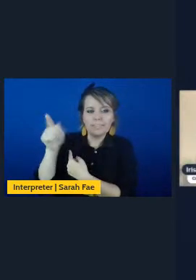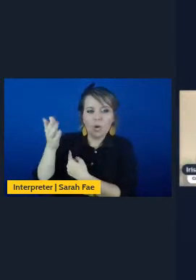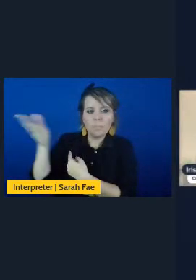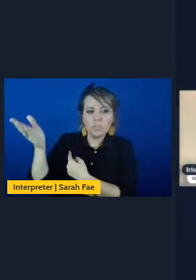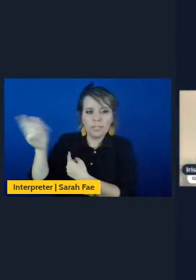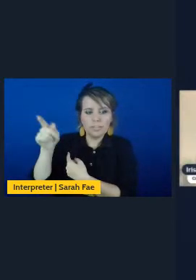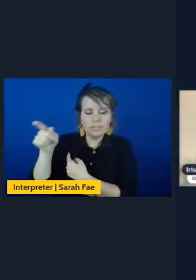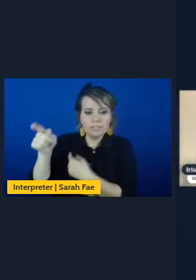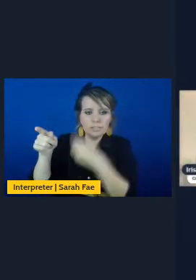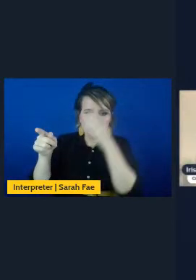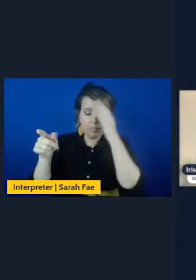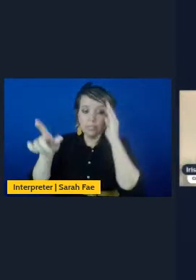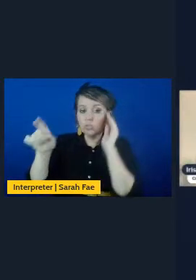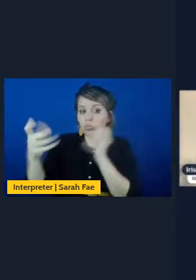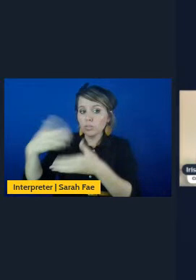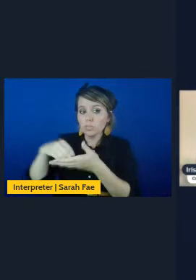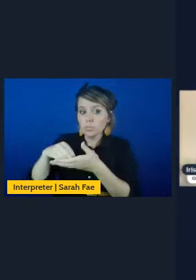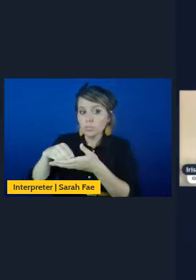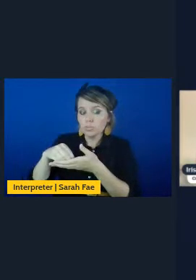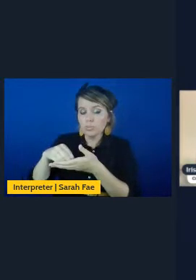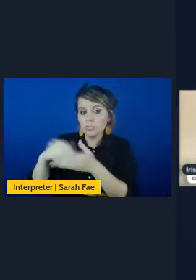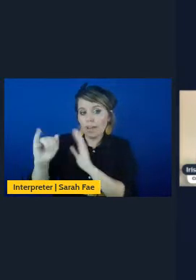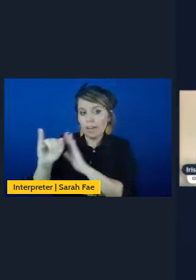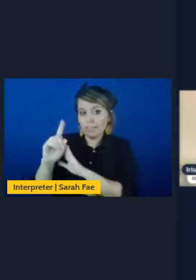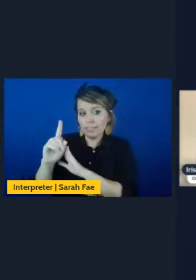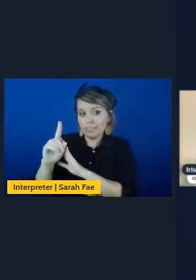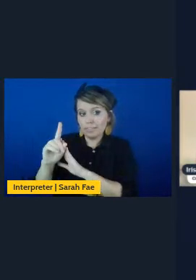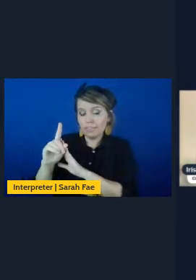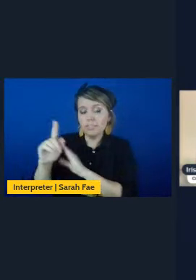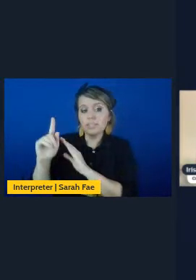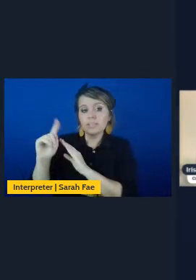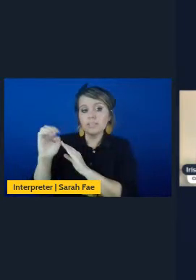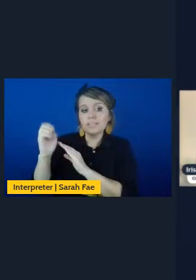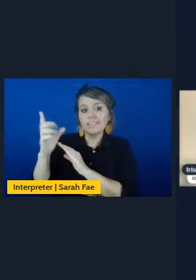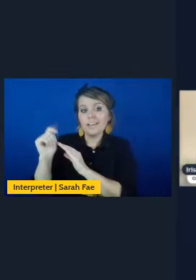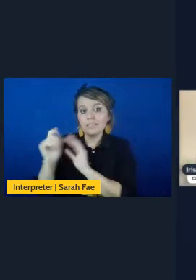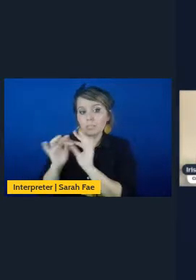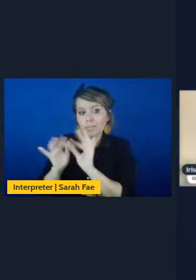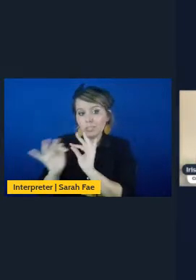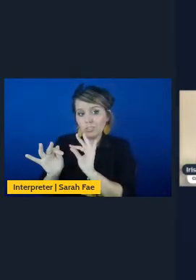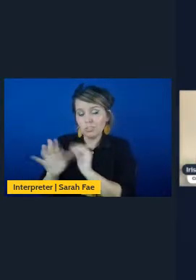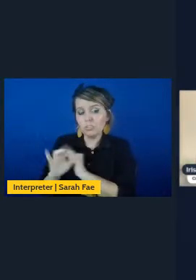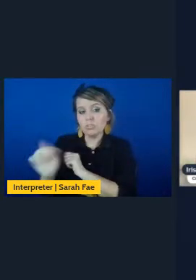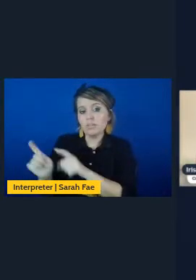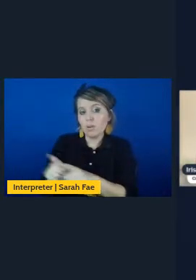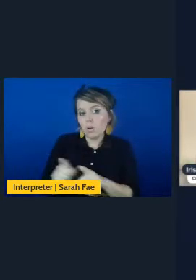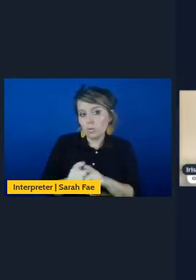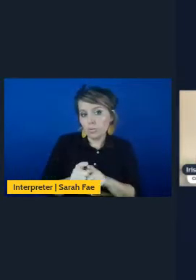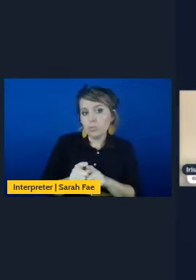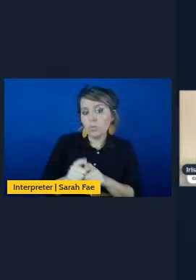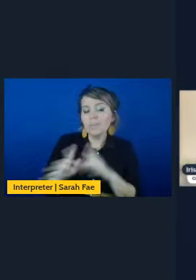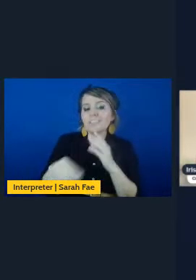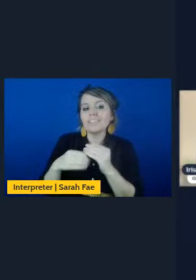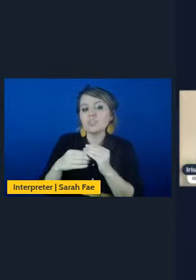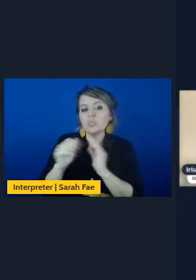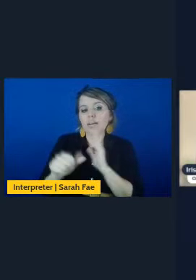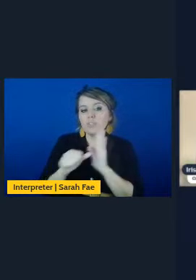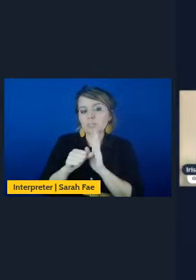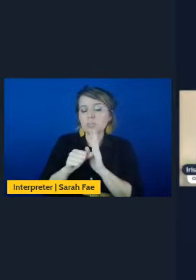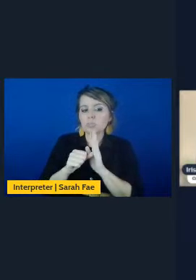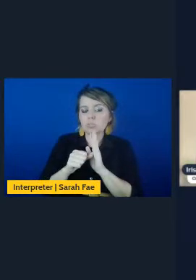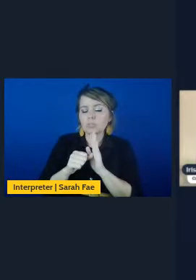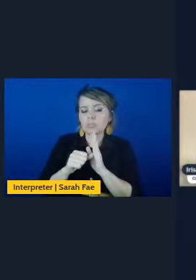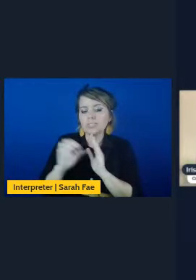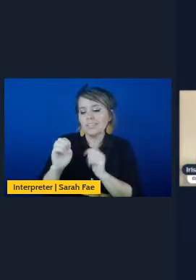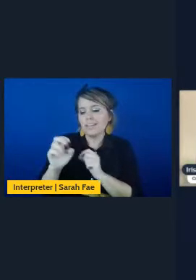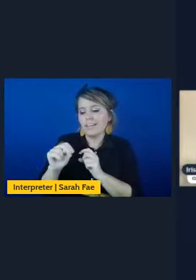include the item with this ID, the text message, and also with the additional attribute, which is enriched by the Lambda function.